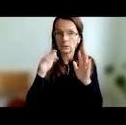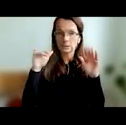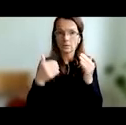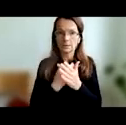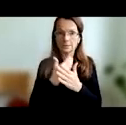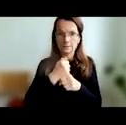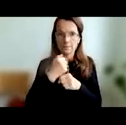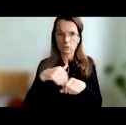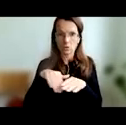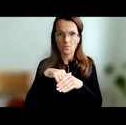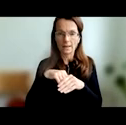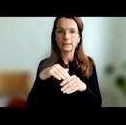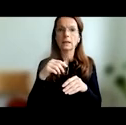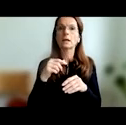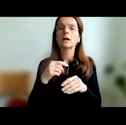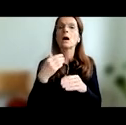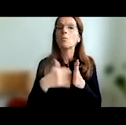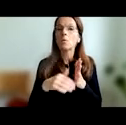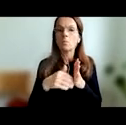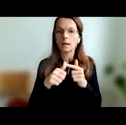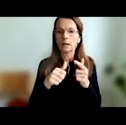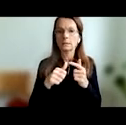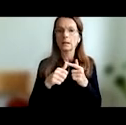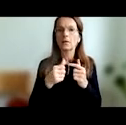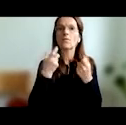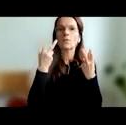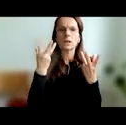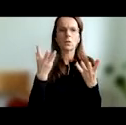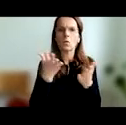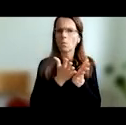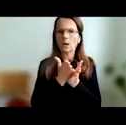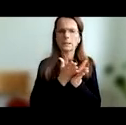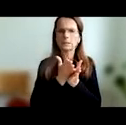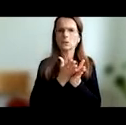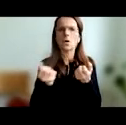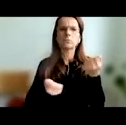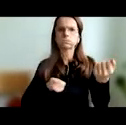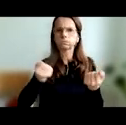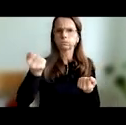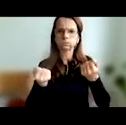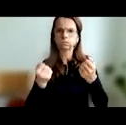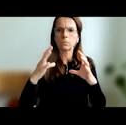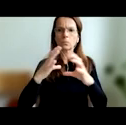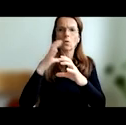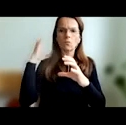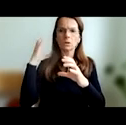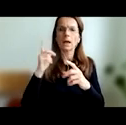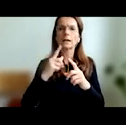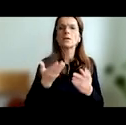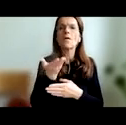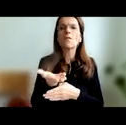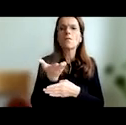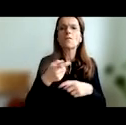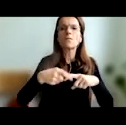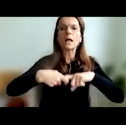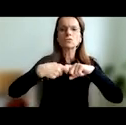So the data come from the employment service. So there were labor